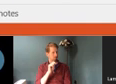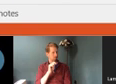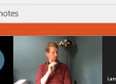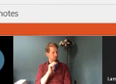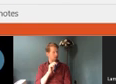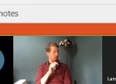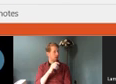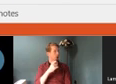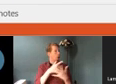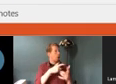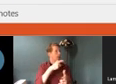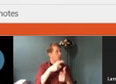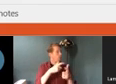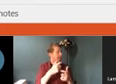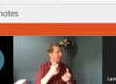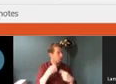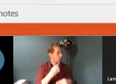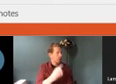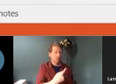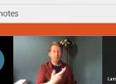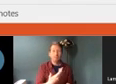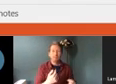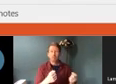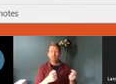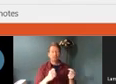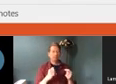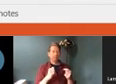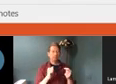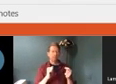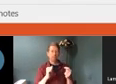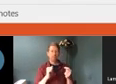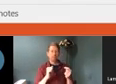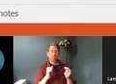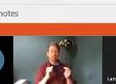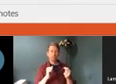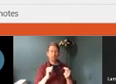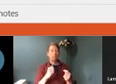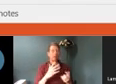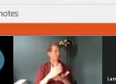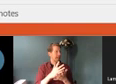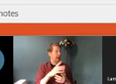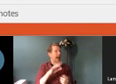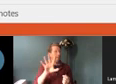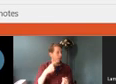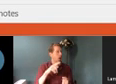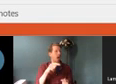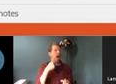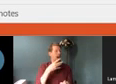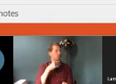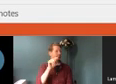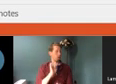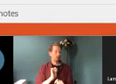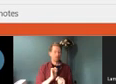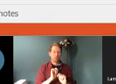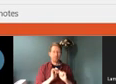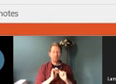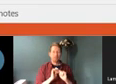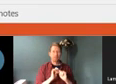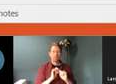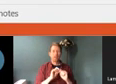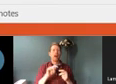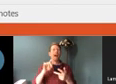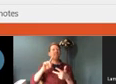FGX. But also here you can see one from Thermo Fisher Scientific, the INS5. That's another type of sequencing